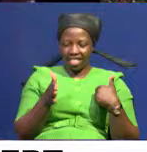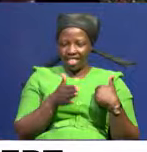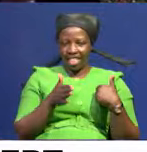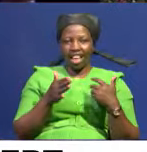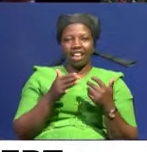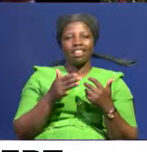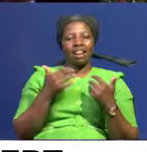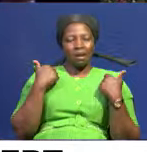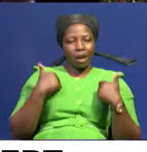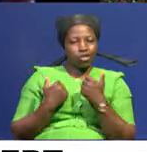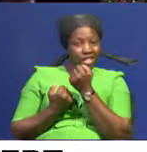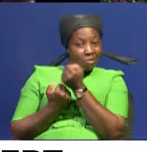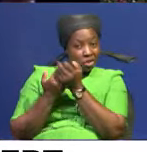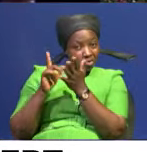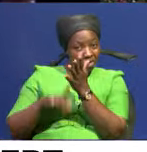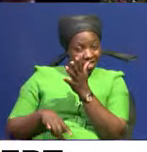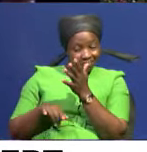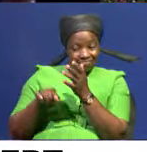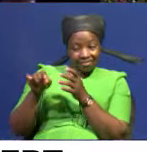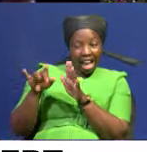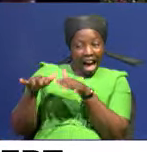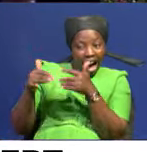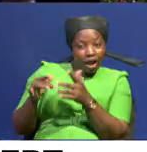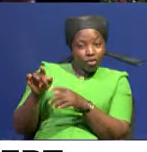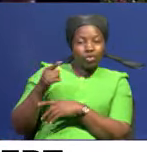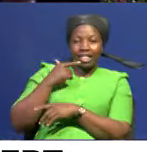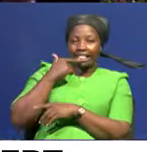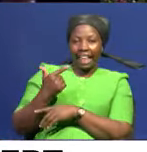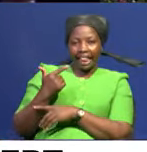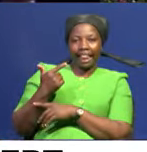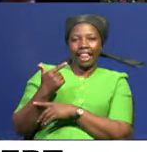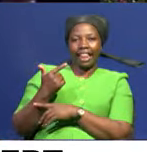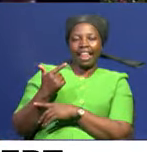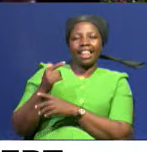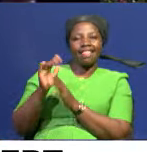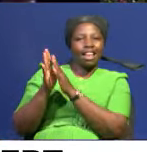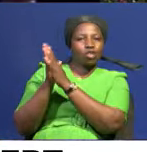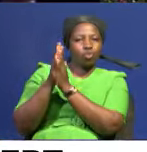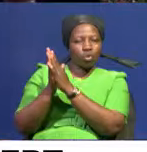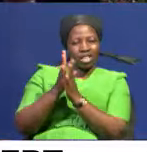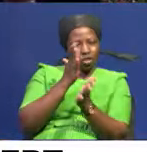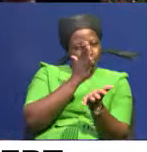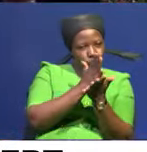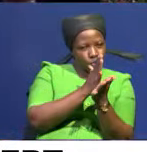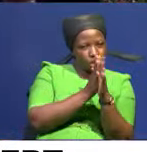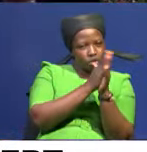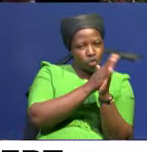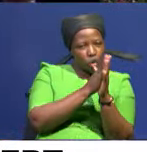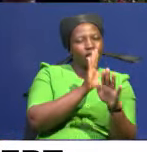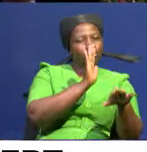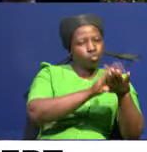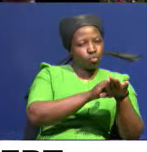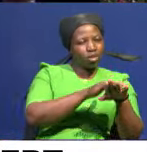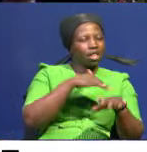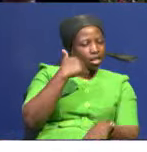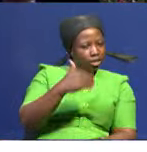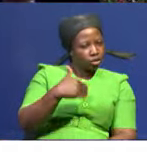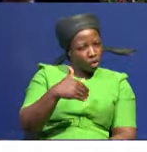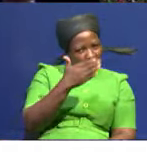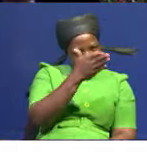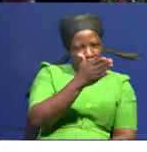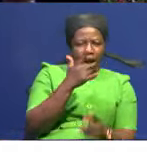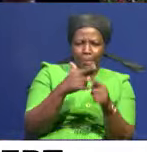That is how you tell the story. The story is good and is always there, but how do you tell